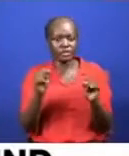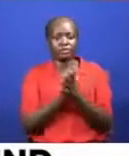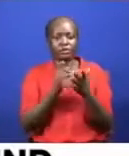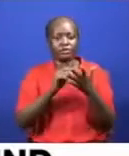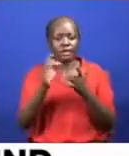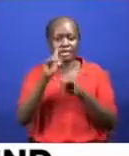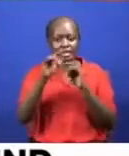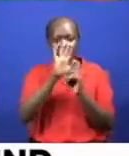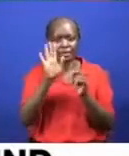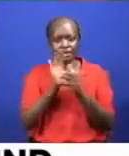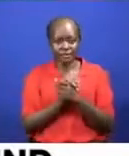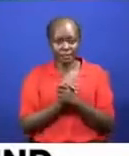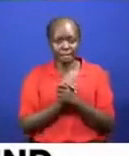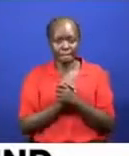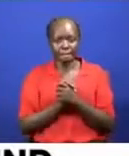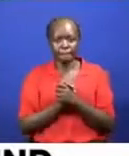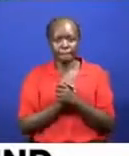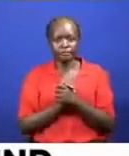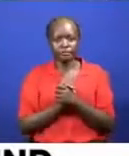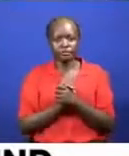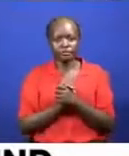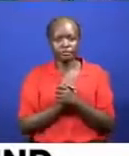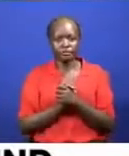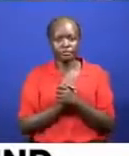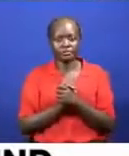her exam.